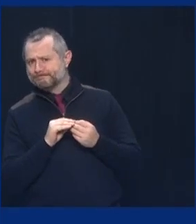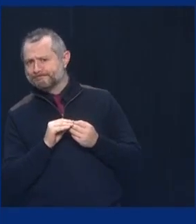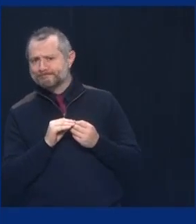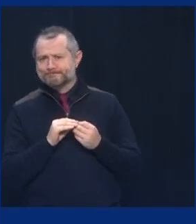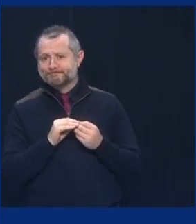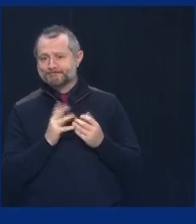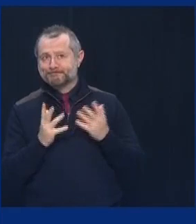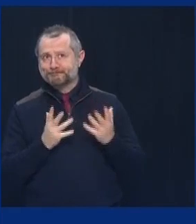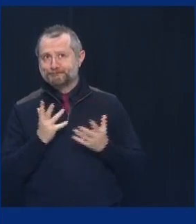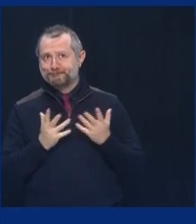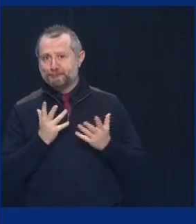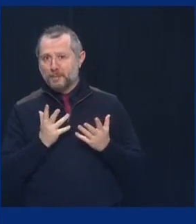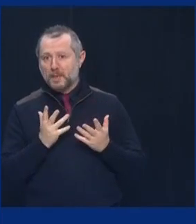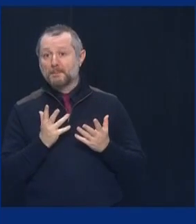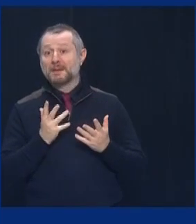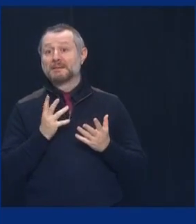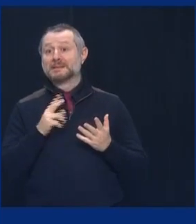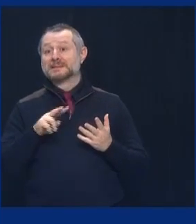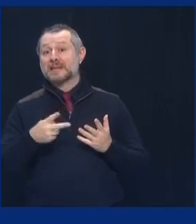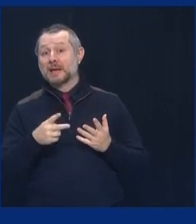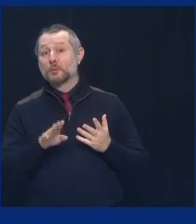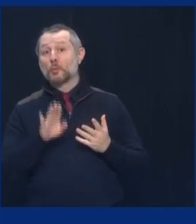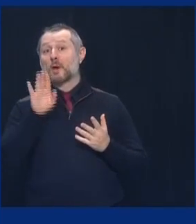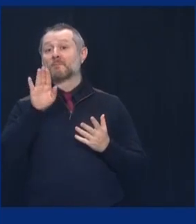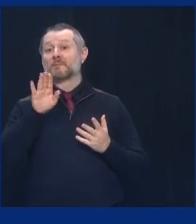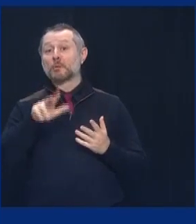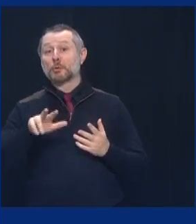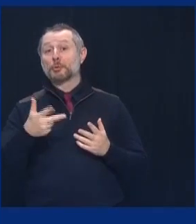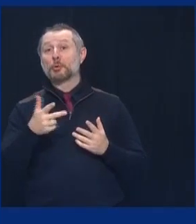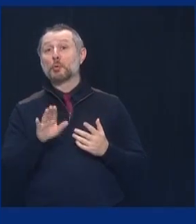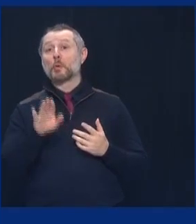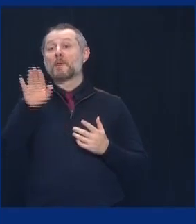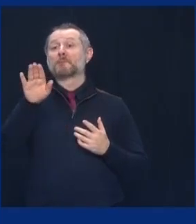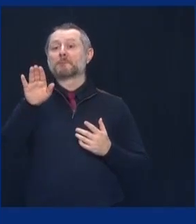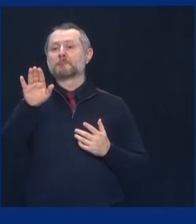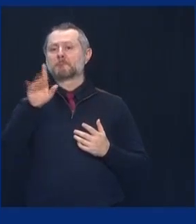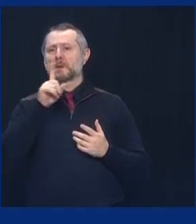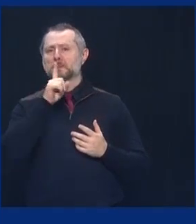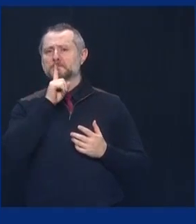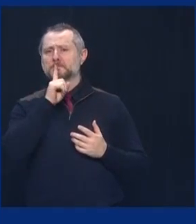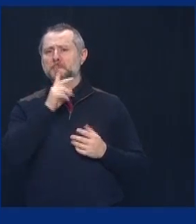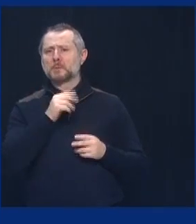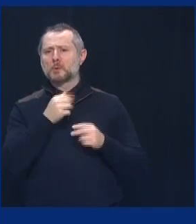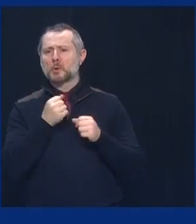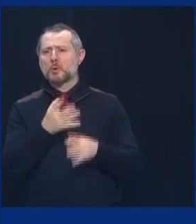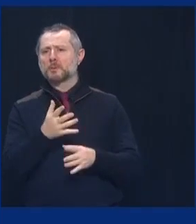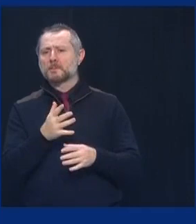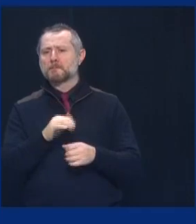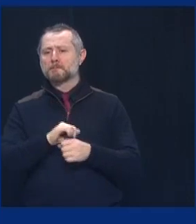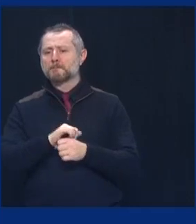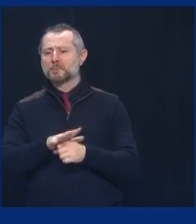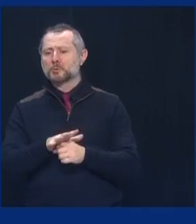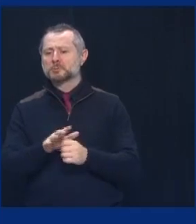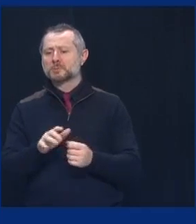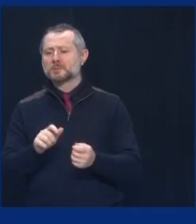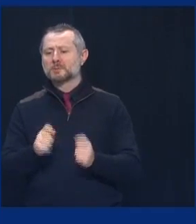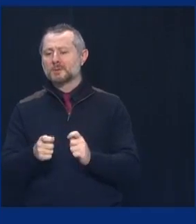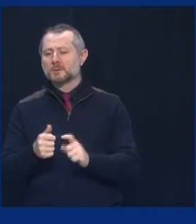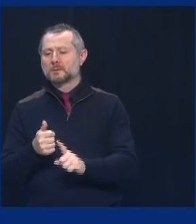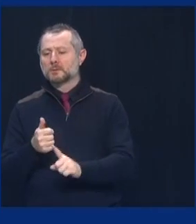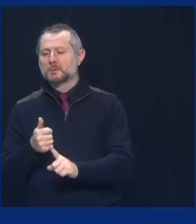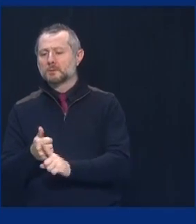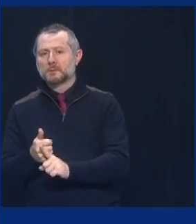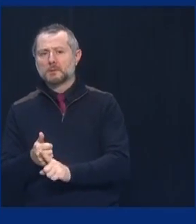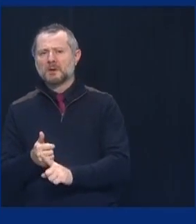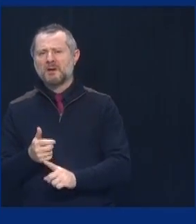a second or a third wave of the virus, how that would be caused by a mutation. So what I would like to know is,